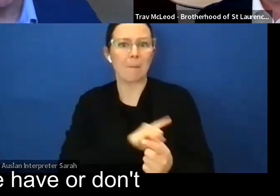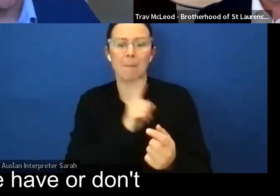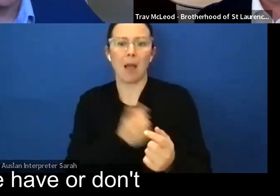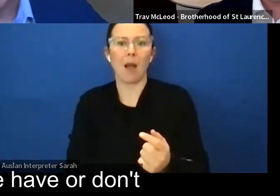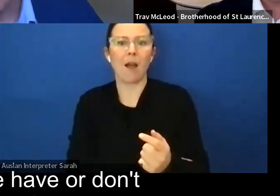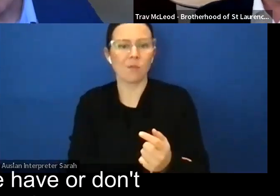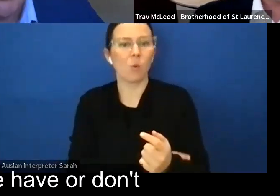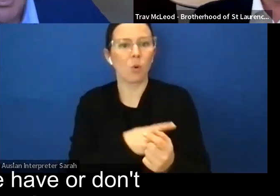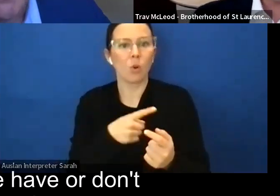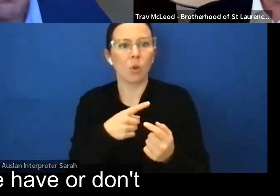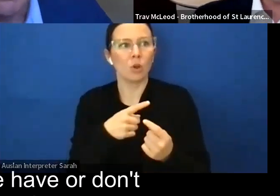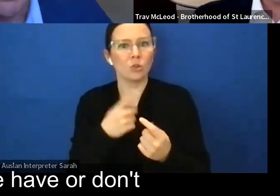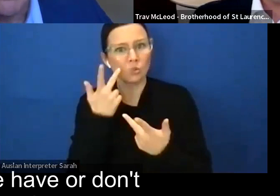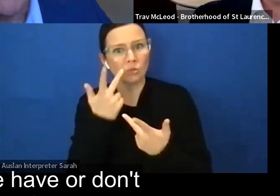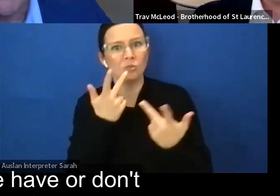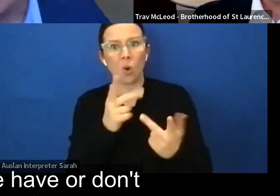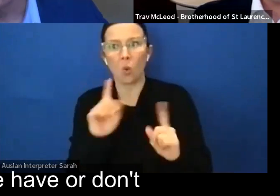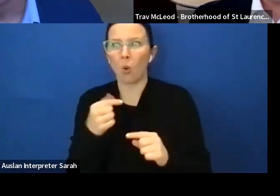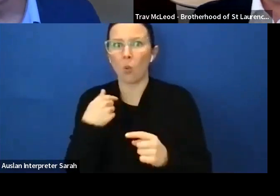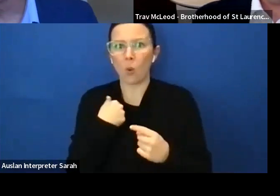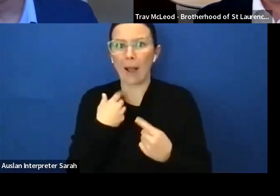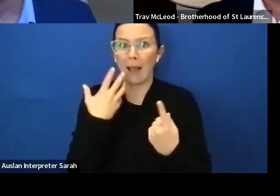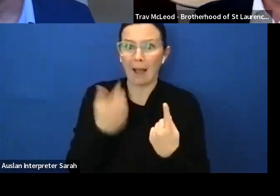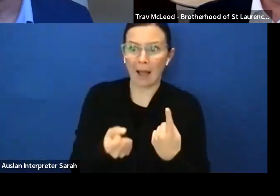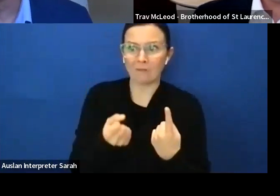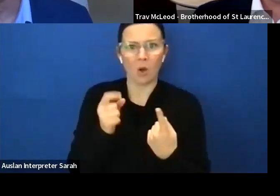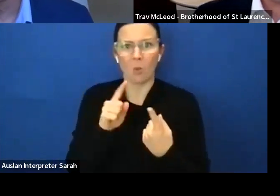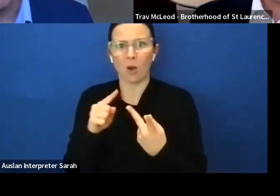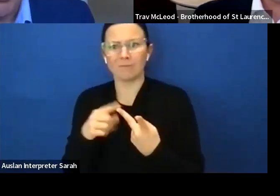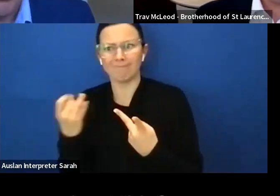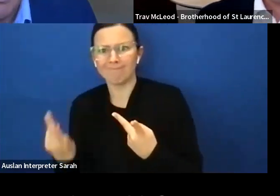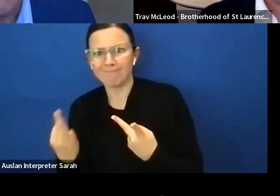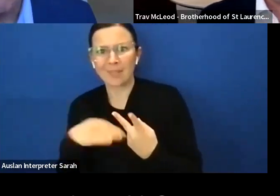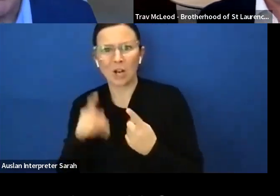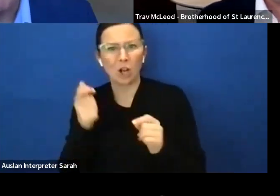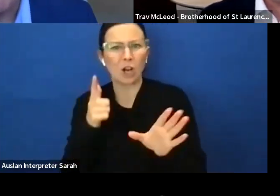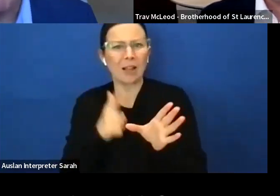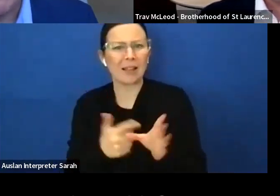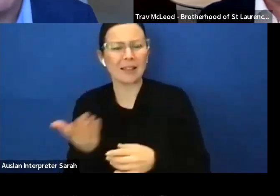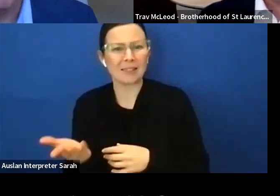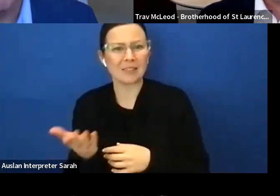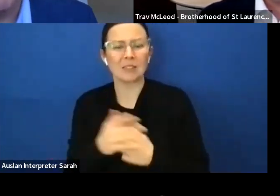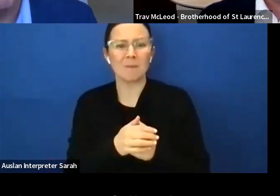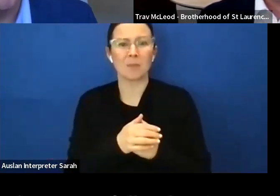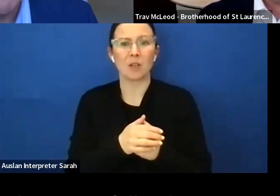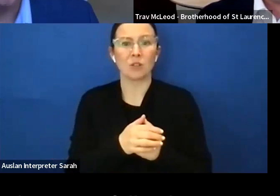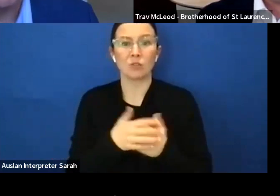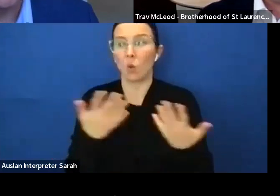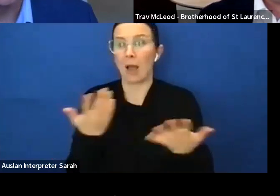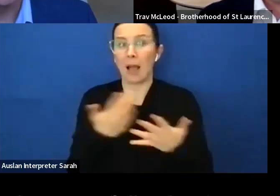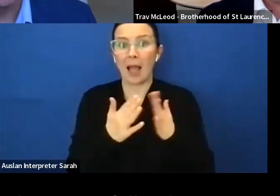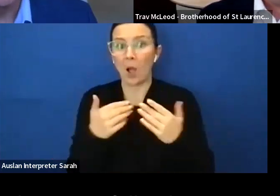about what we have or don't have in the early years. So what have we gone about this? Well,